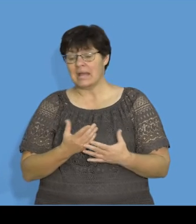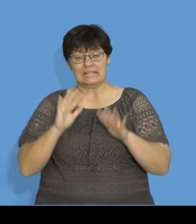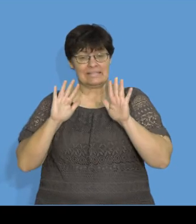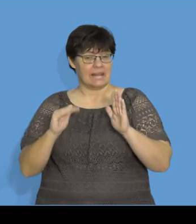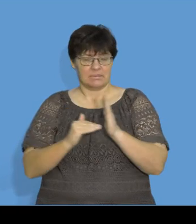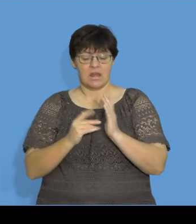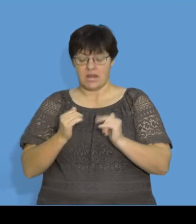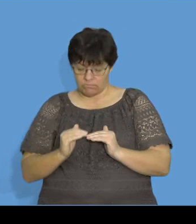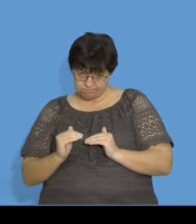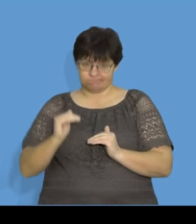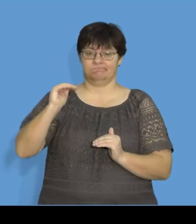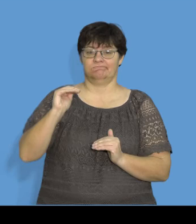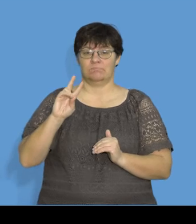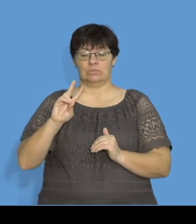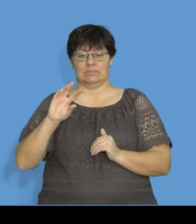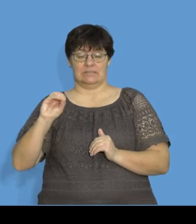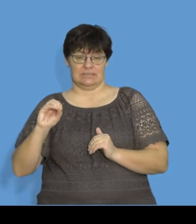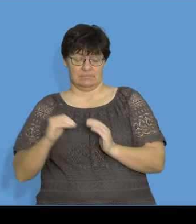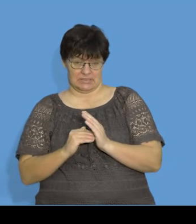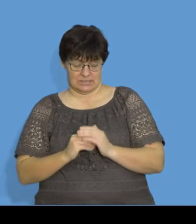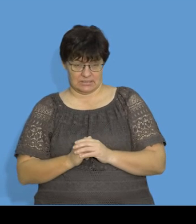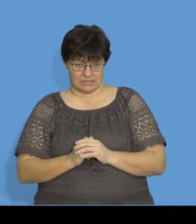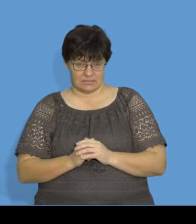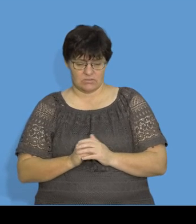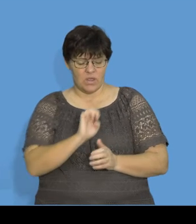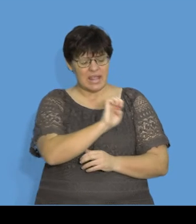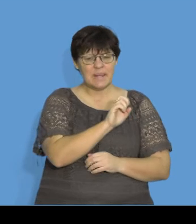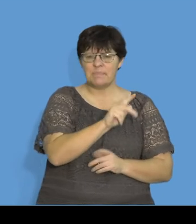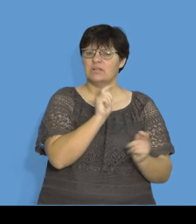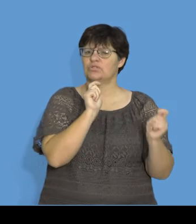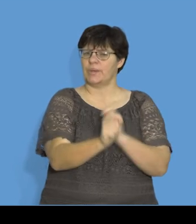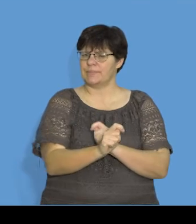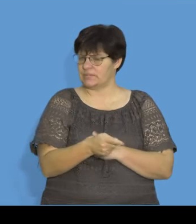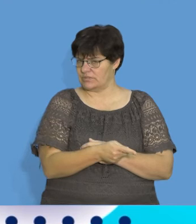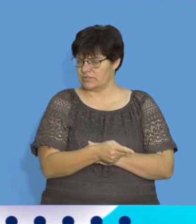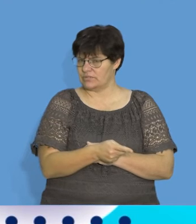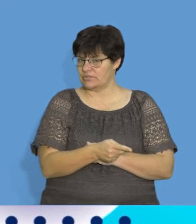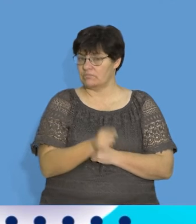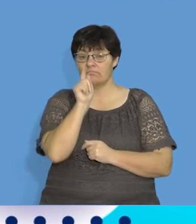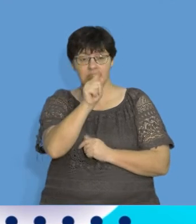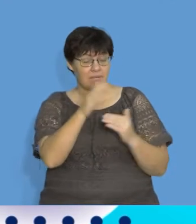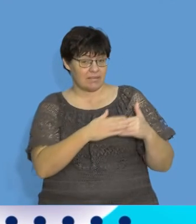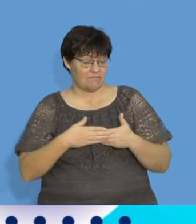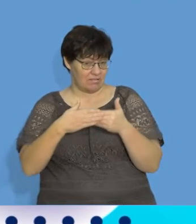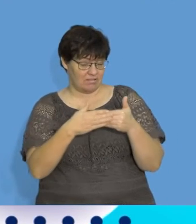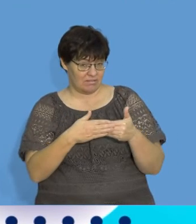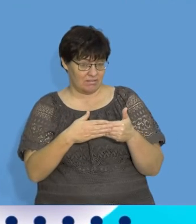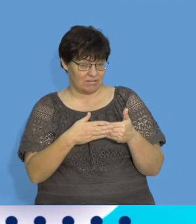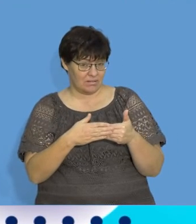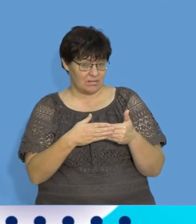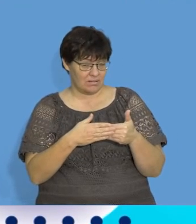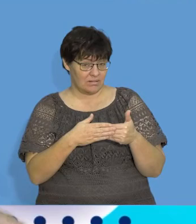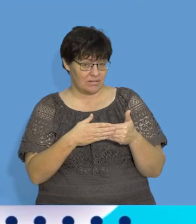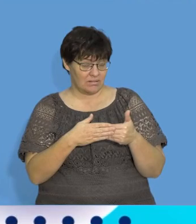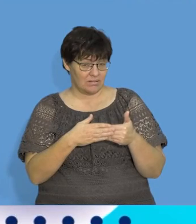to a height of 20. And they want to know how the potential energy changes. Now, you've got to be careful. They haven't